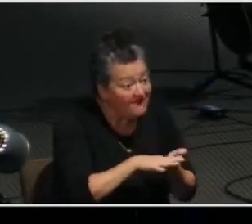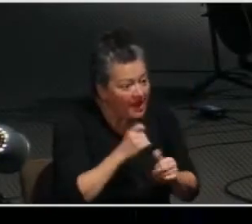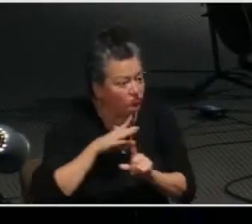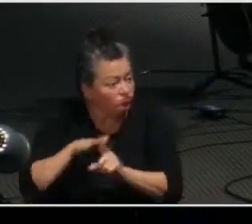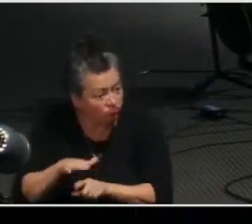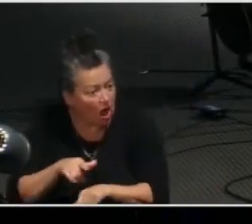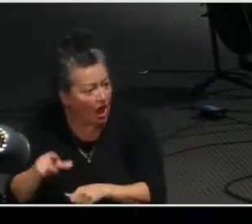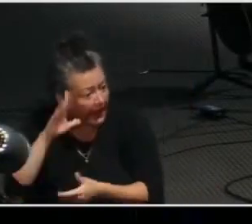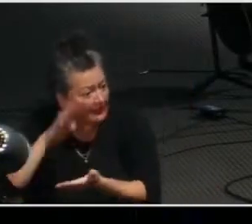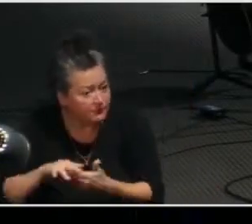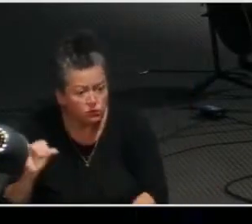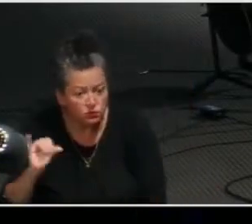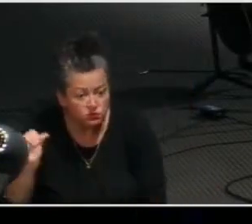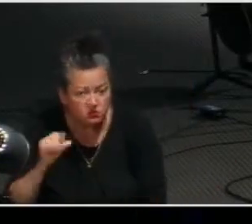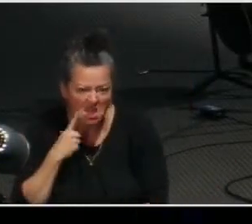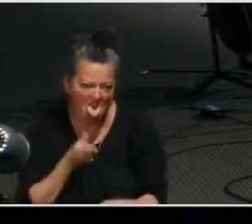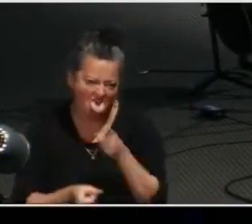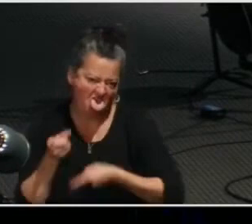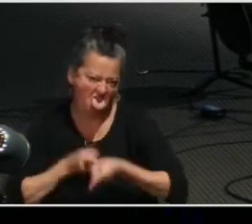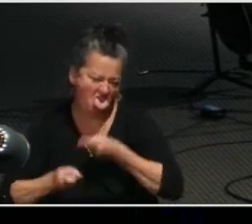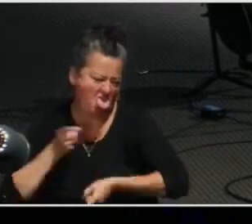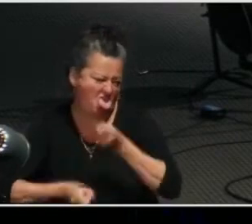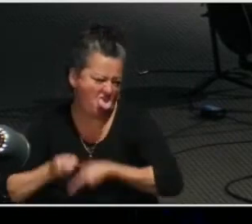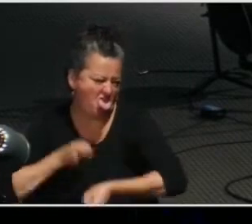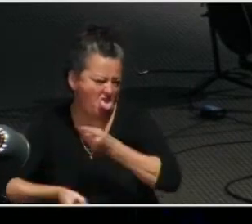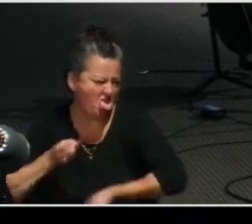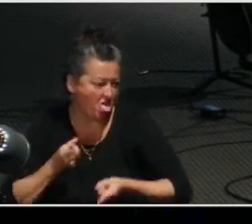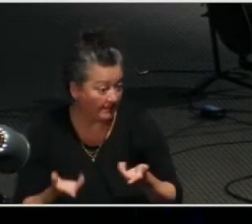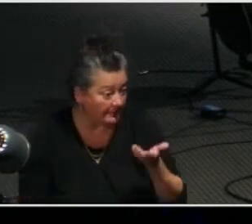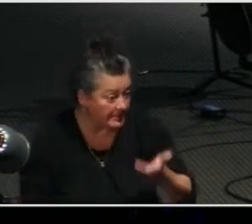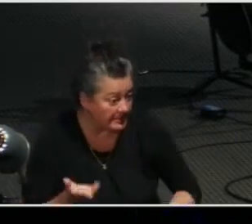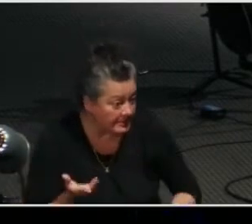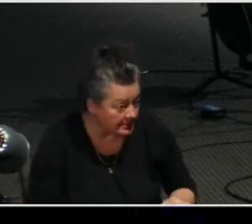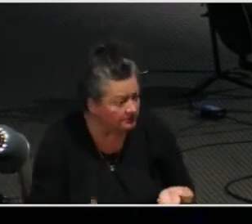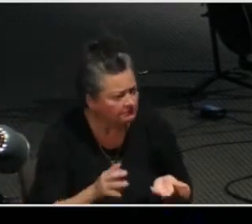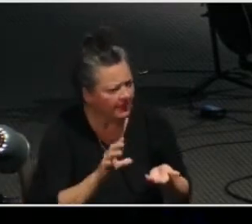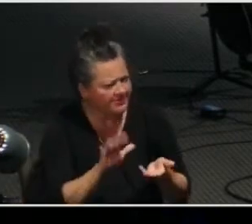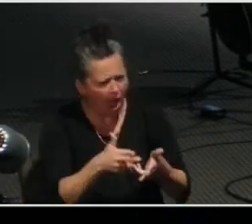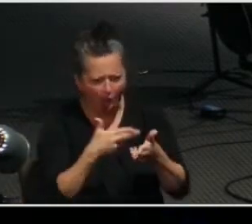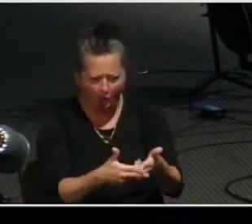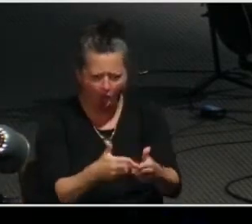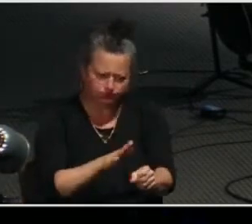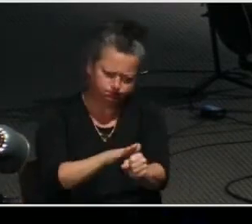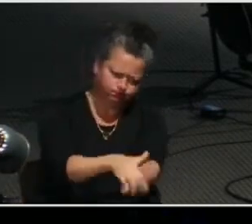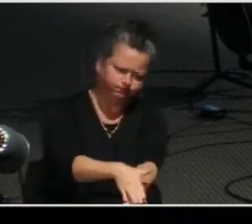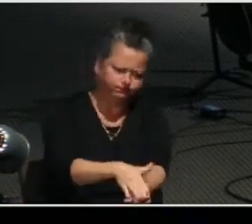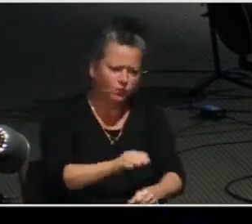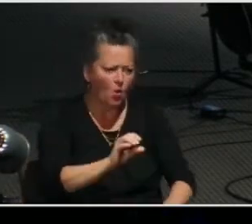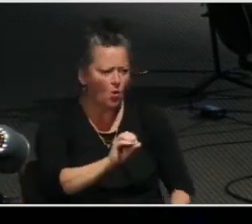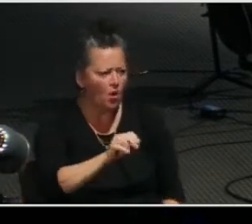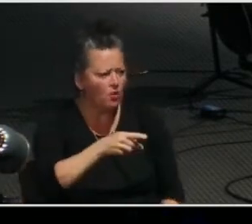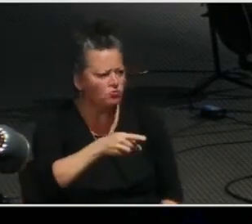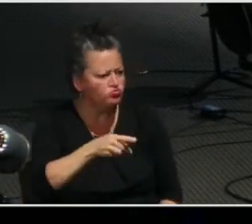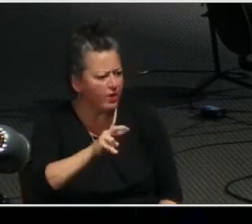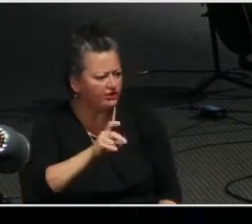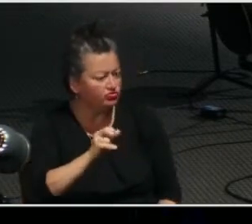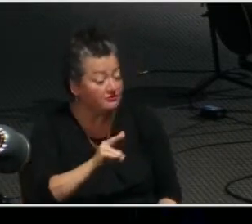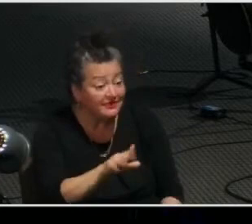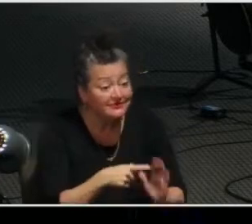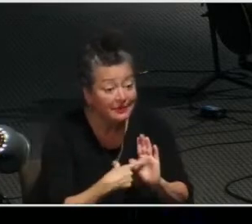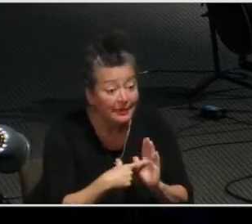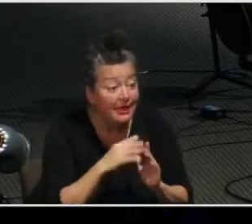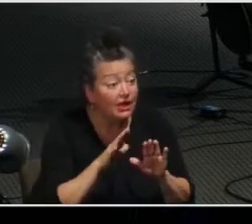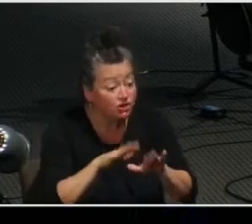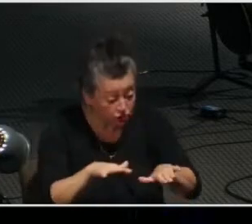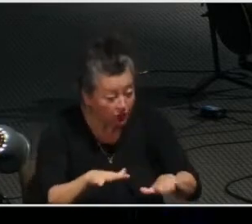husbands with cruel words, never-ending cruel words. Adult children can oppress their aging parents